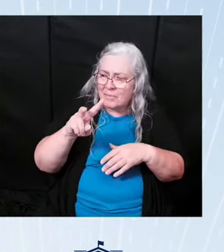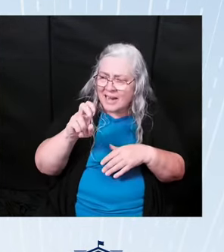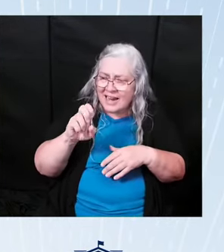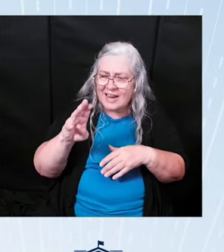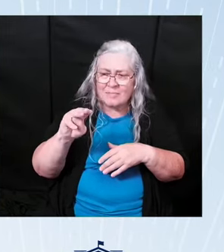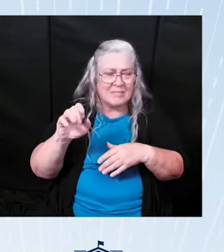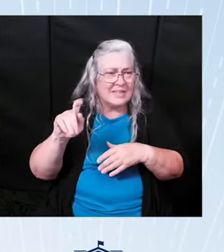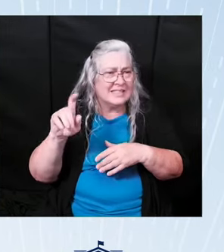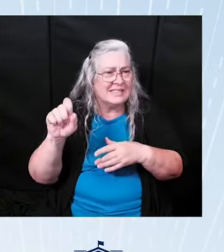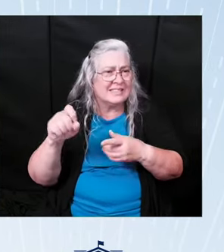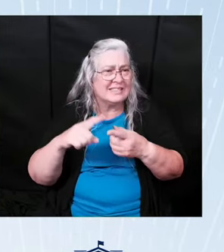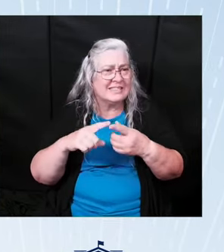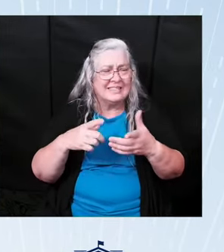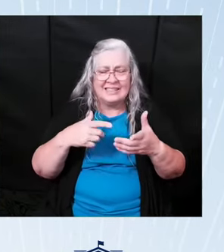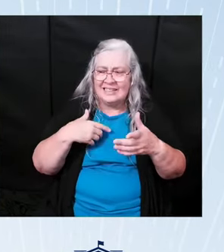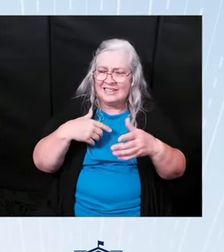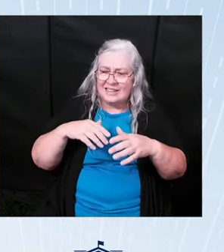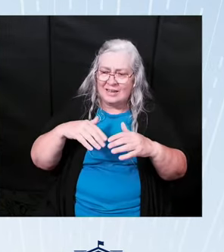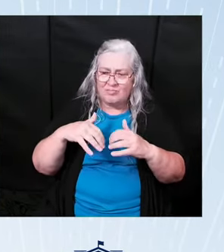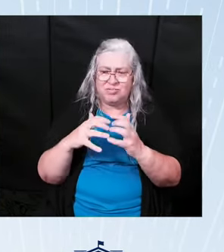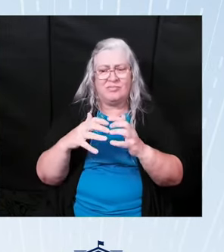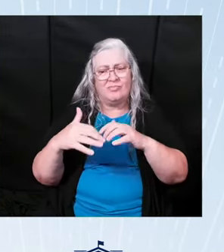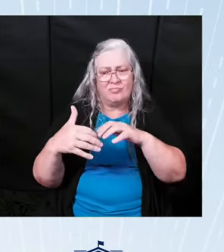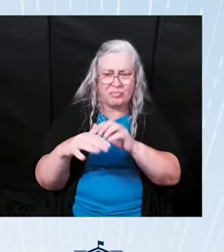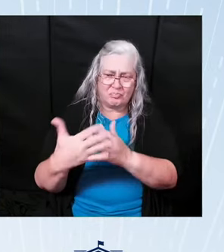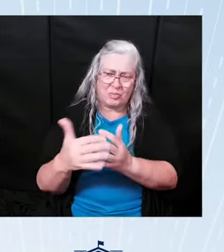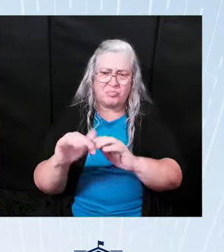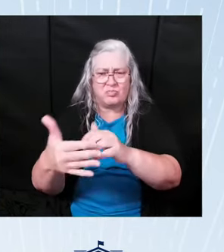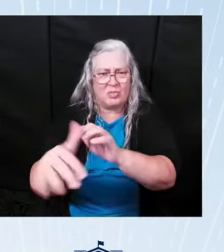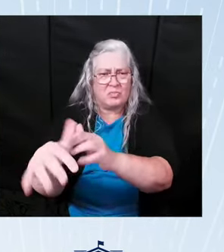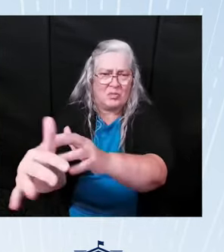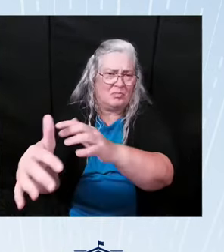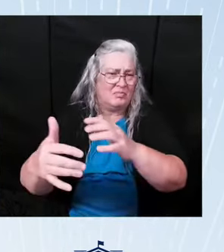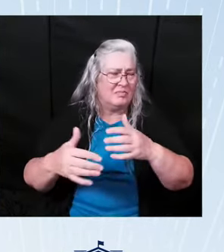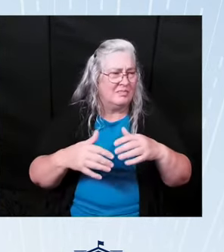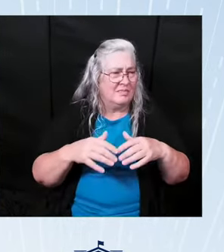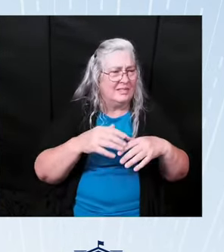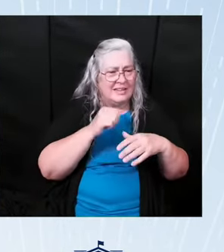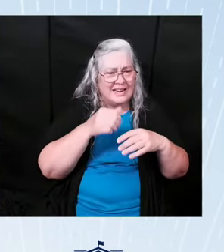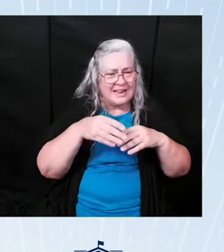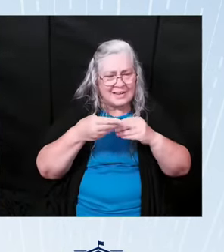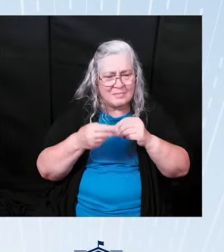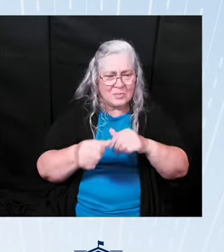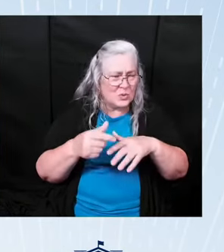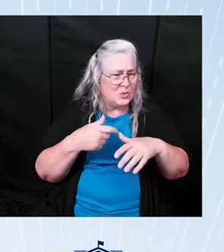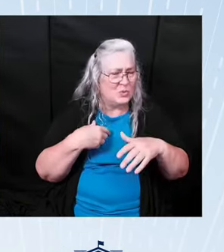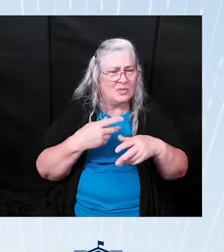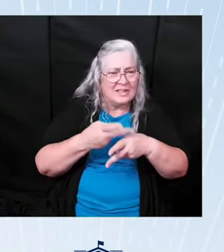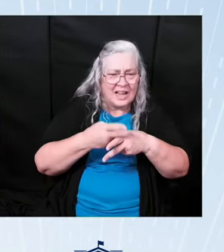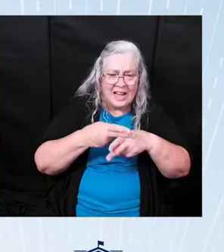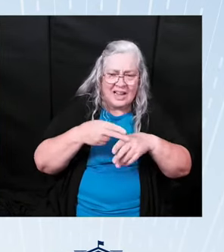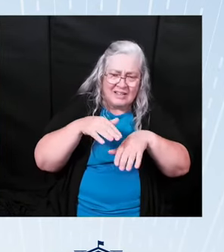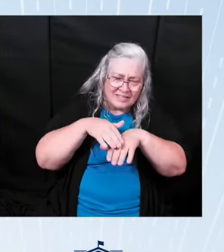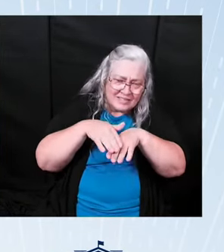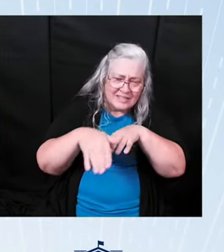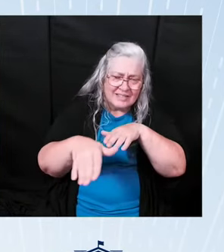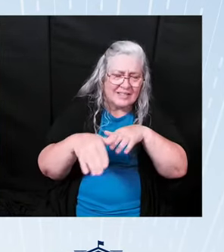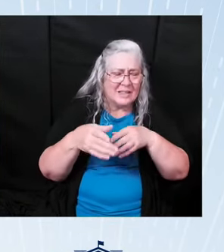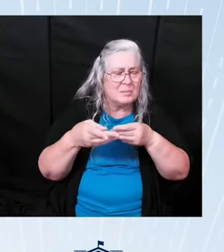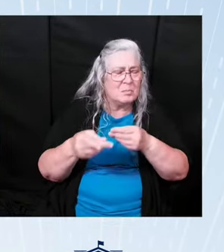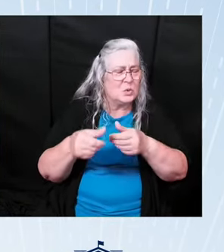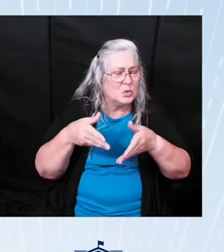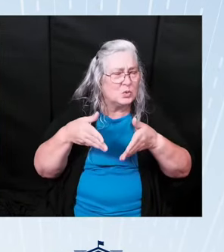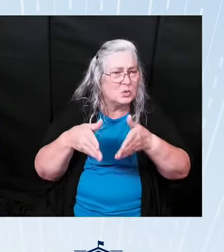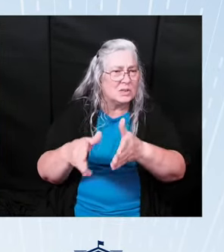and how well our communities are prepared to deal with prolonged heat and wildfires and hurricanes